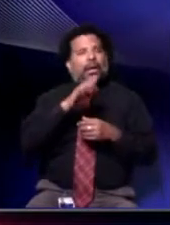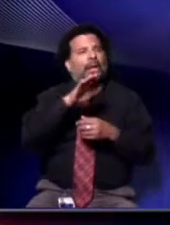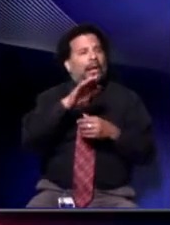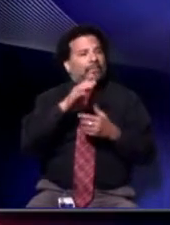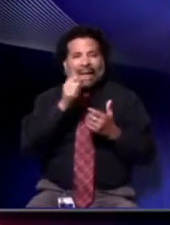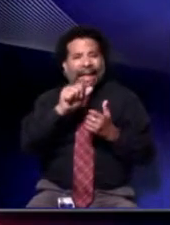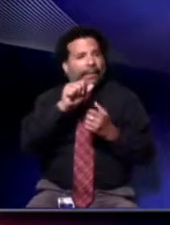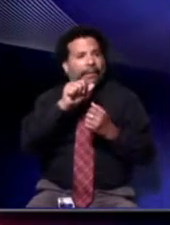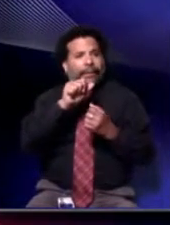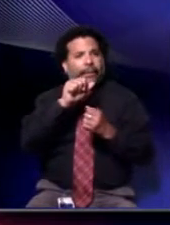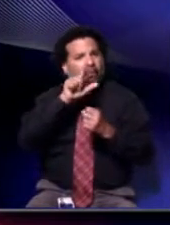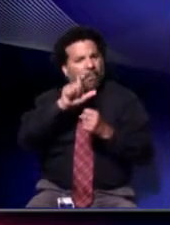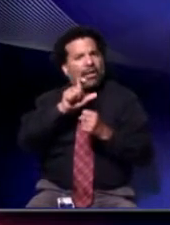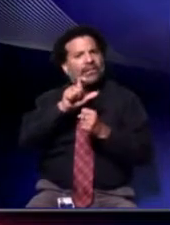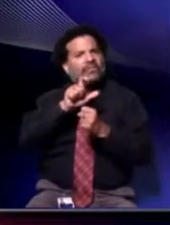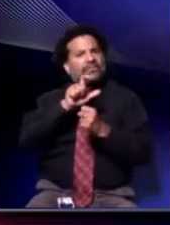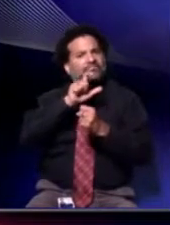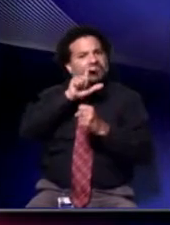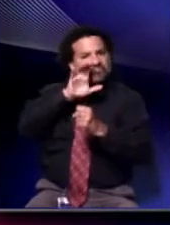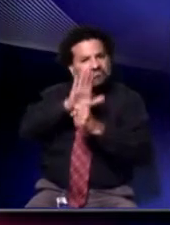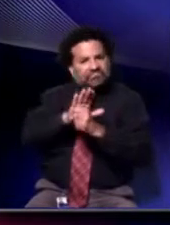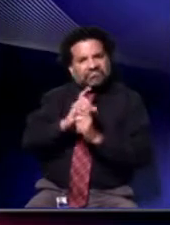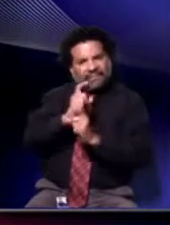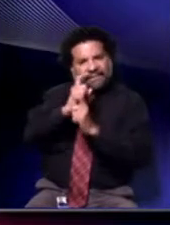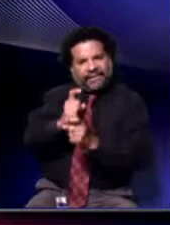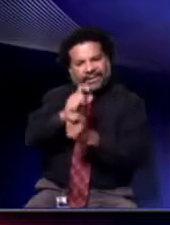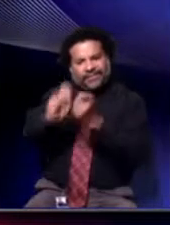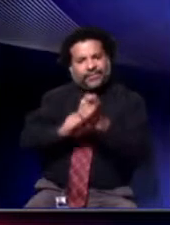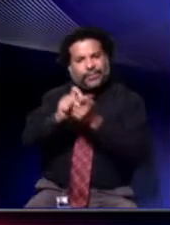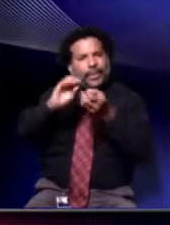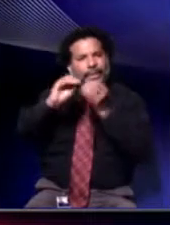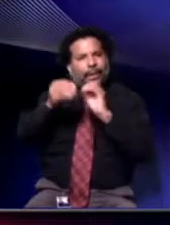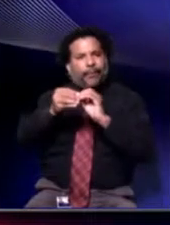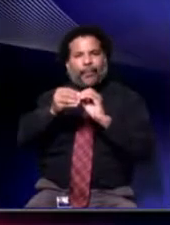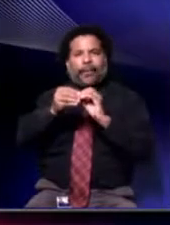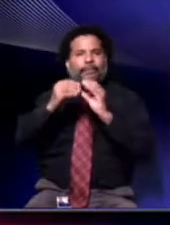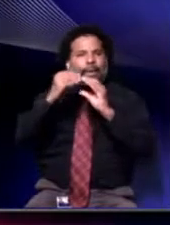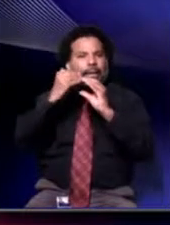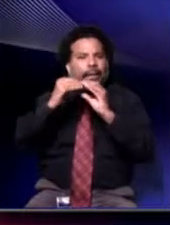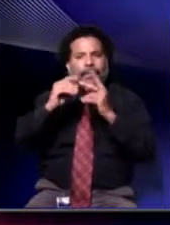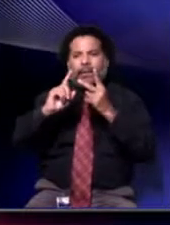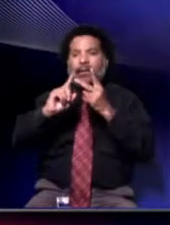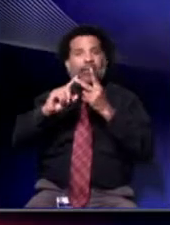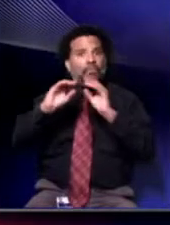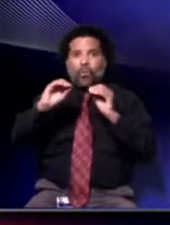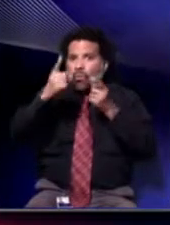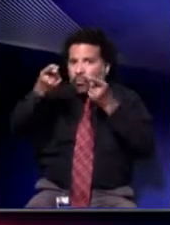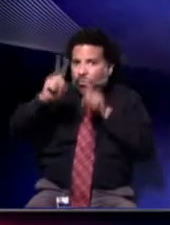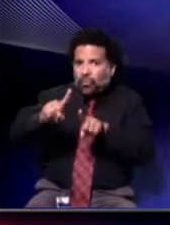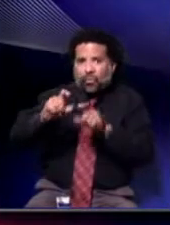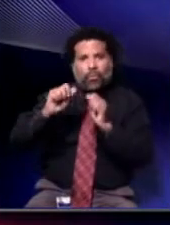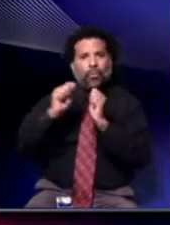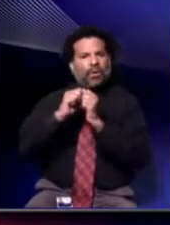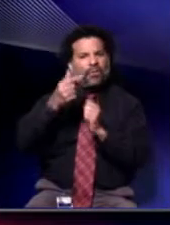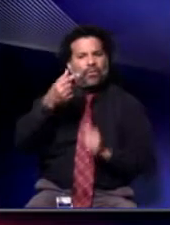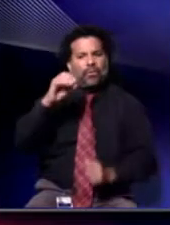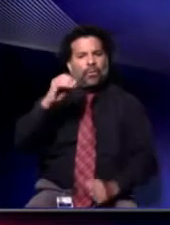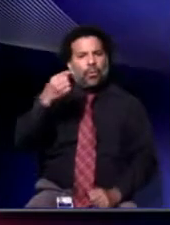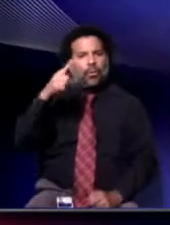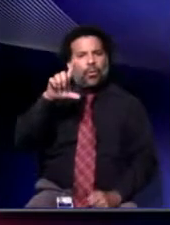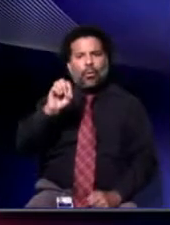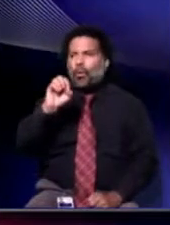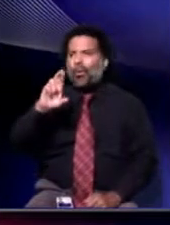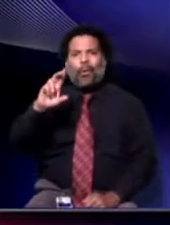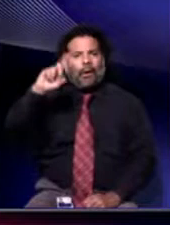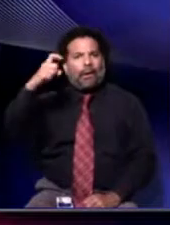email or data storage that's in conflict with that, and that we don't have any agreement with Google or the governor's